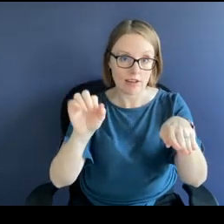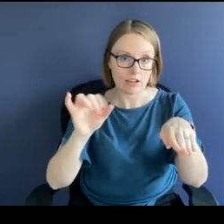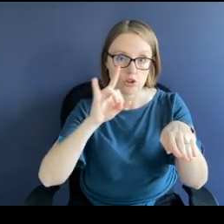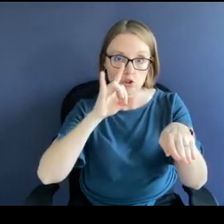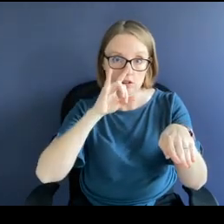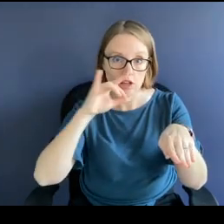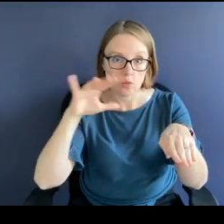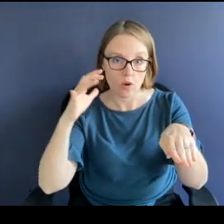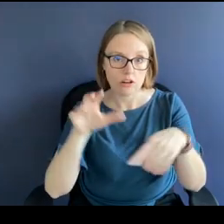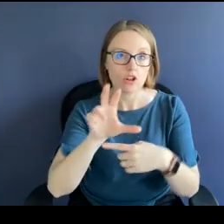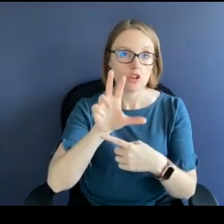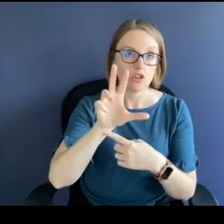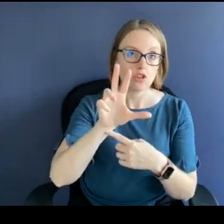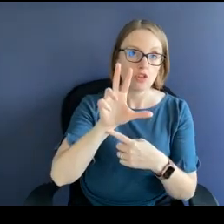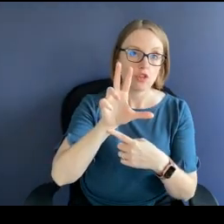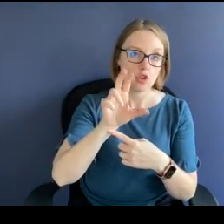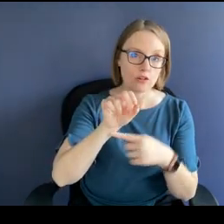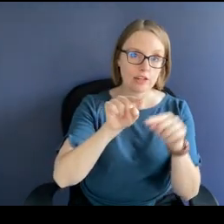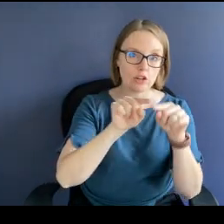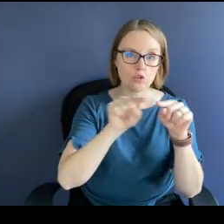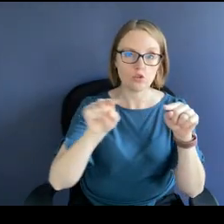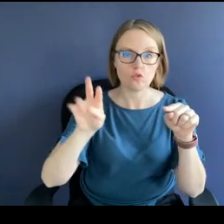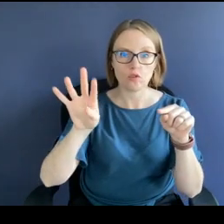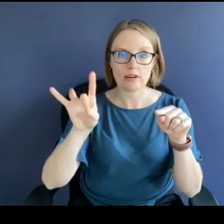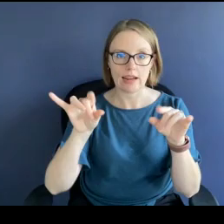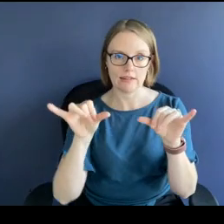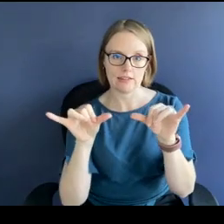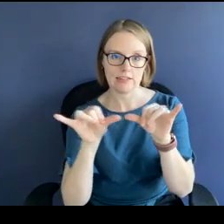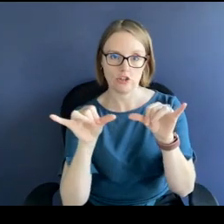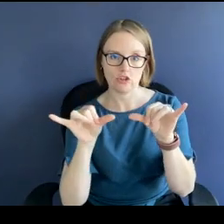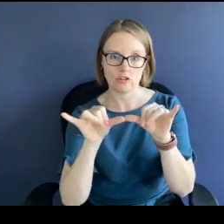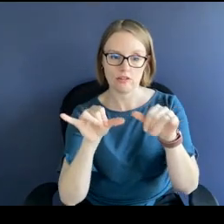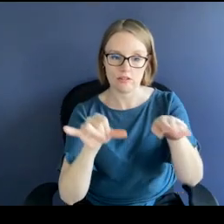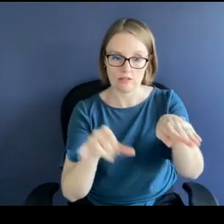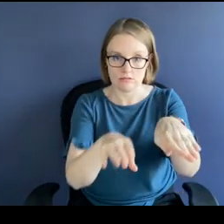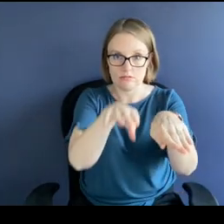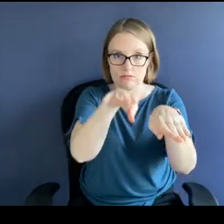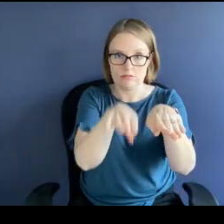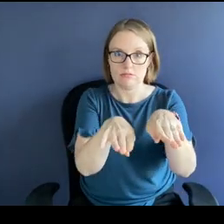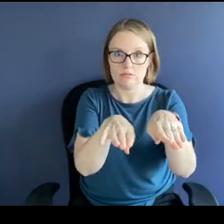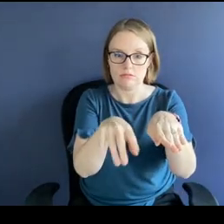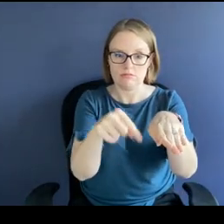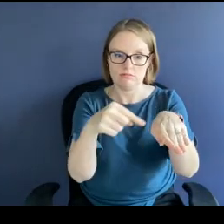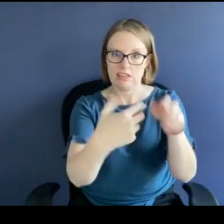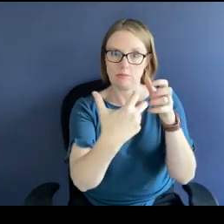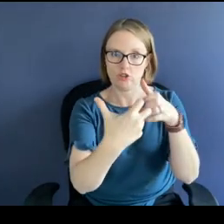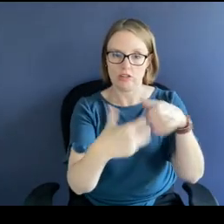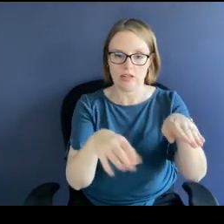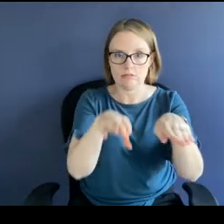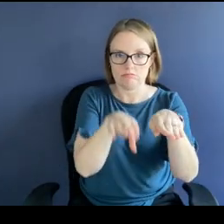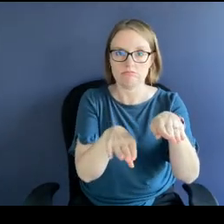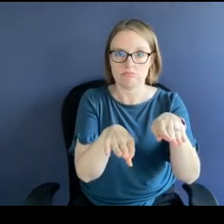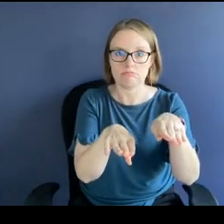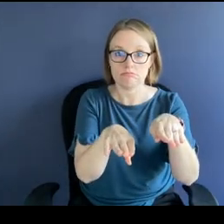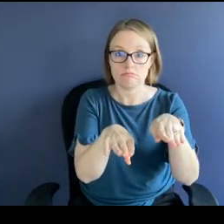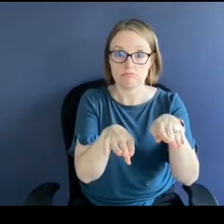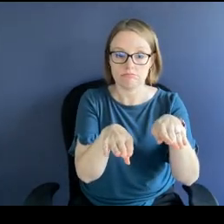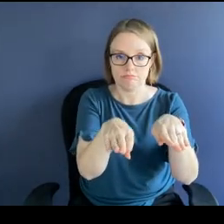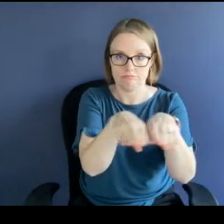of 30 to 48 inches adjacent to the appliance.